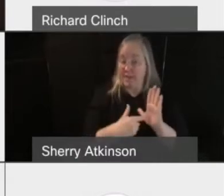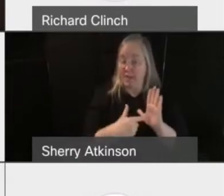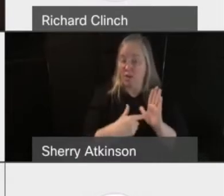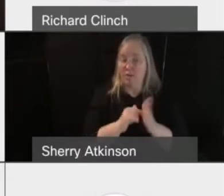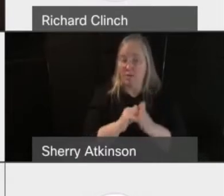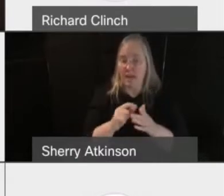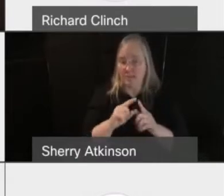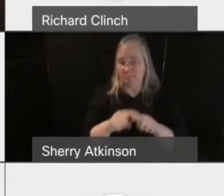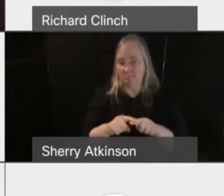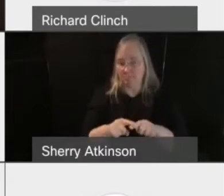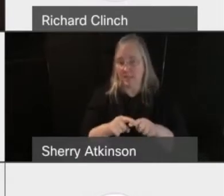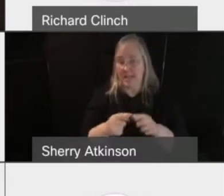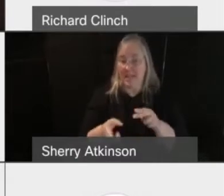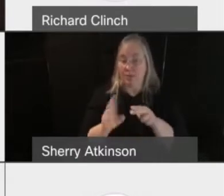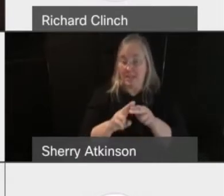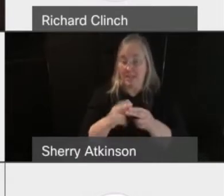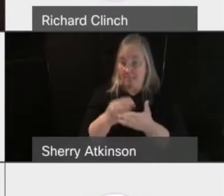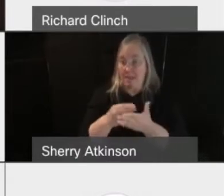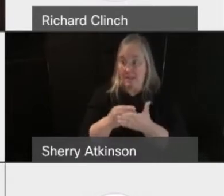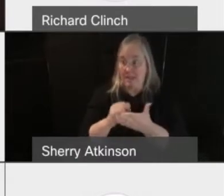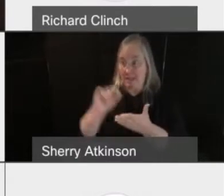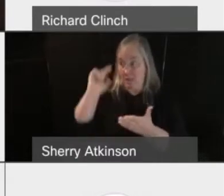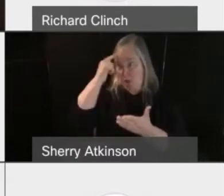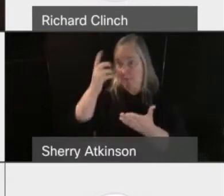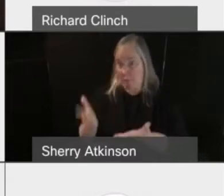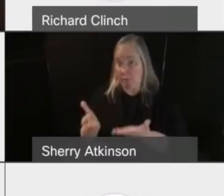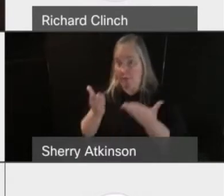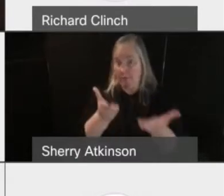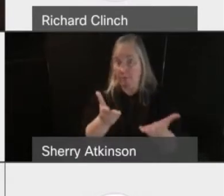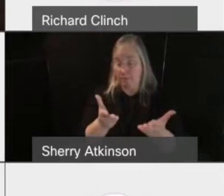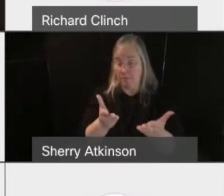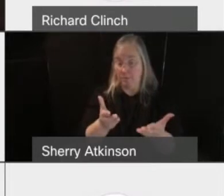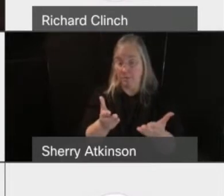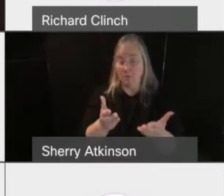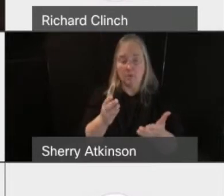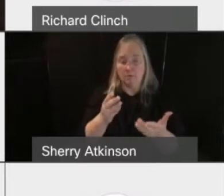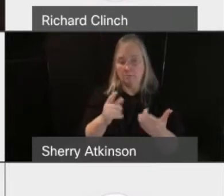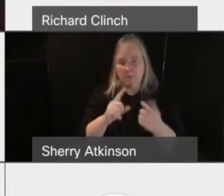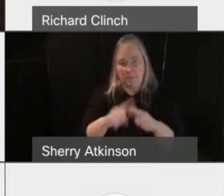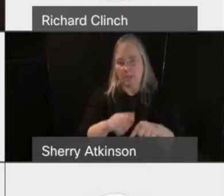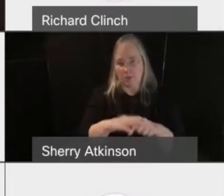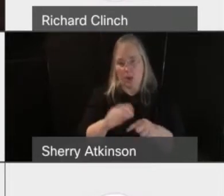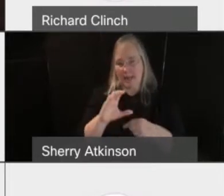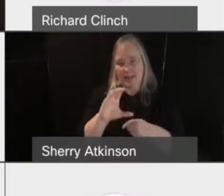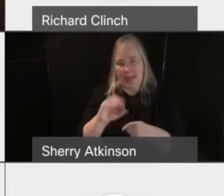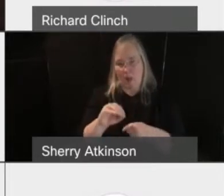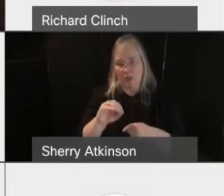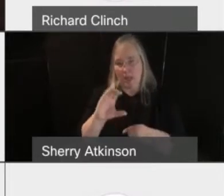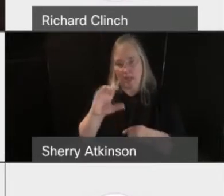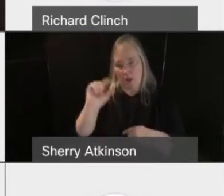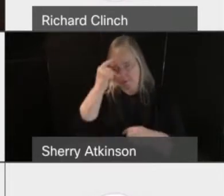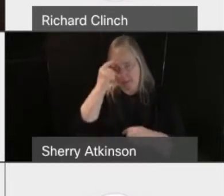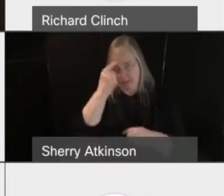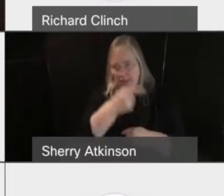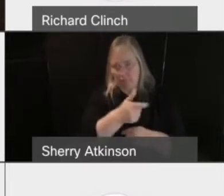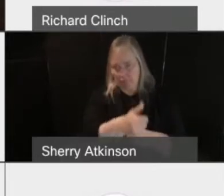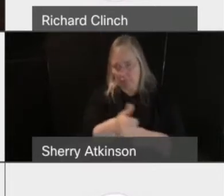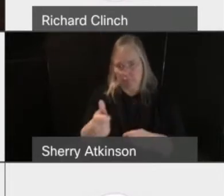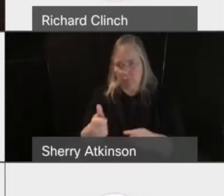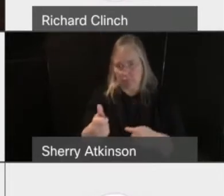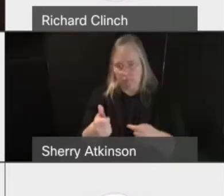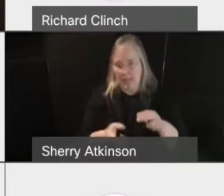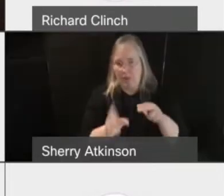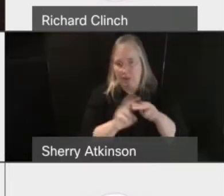increase in funding that the governor has proposed on county governments increasing their allocation to their local